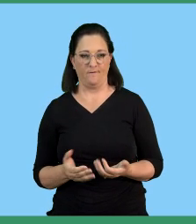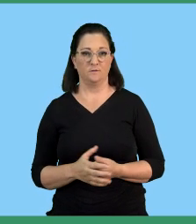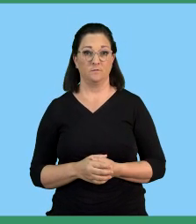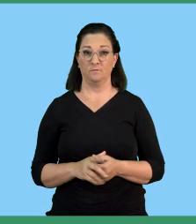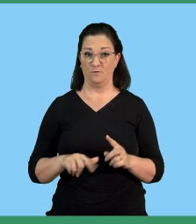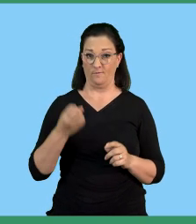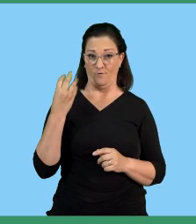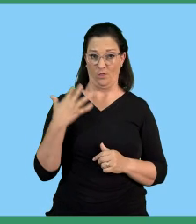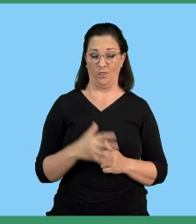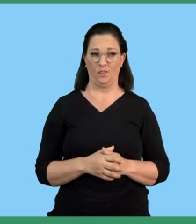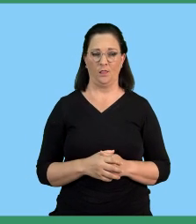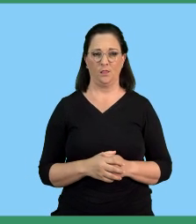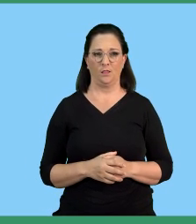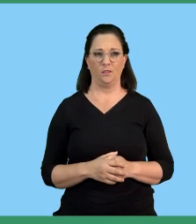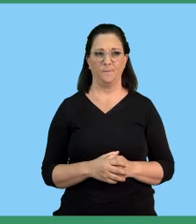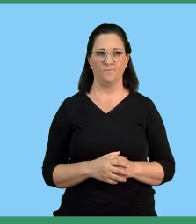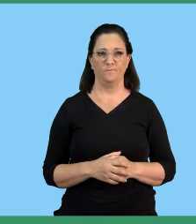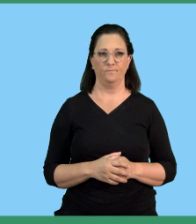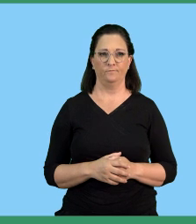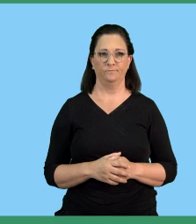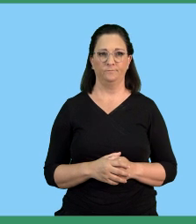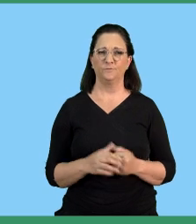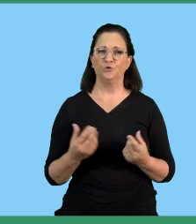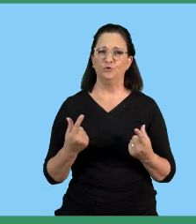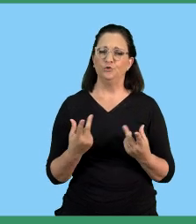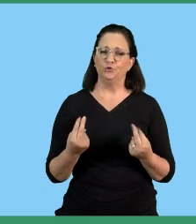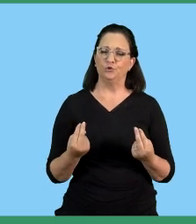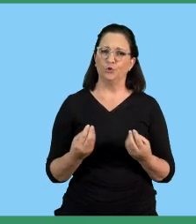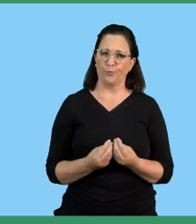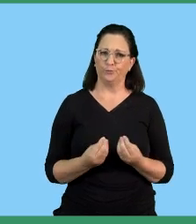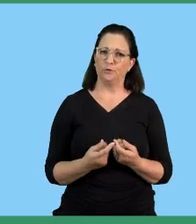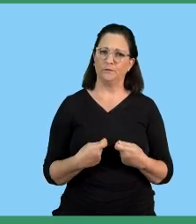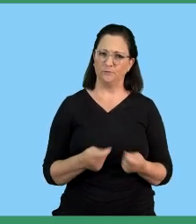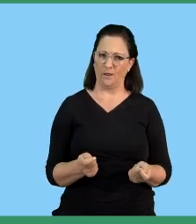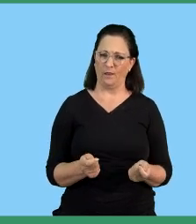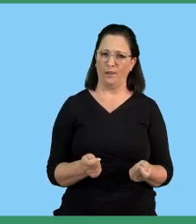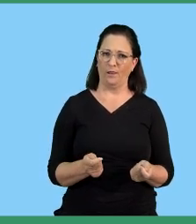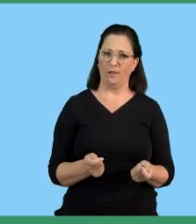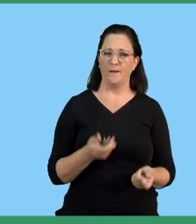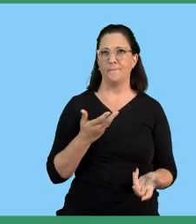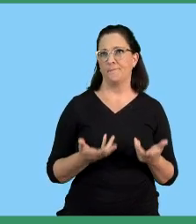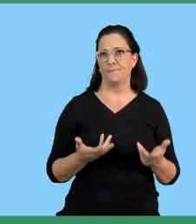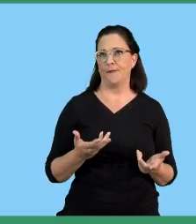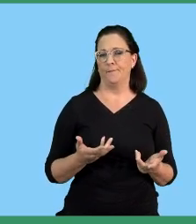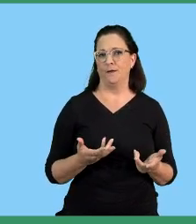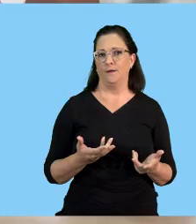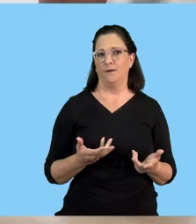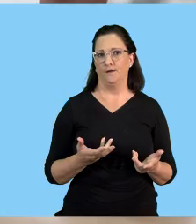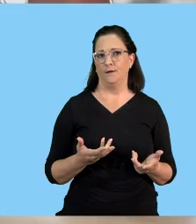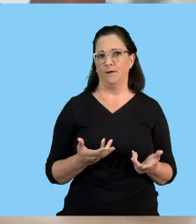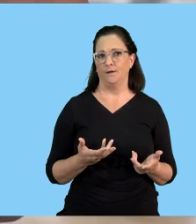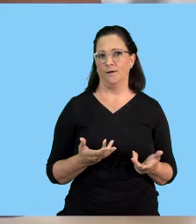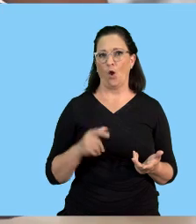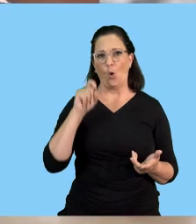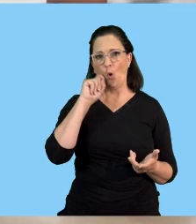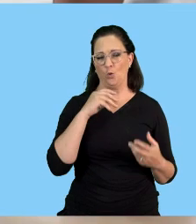service. Don't forget. So here it would be us coming up with a new product that we are selling. So we were selling maybe, let's